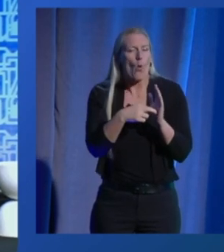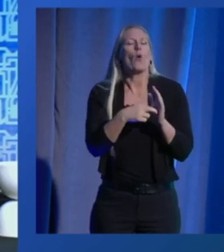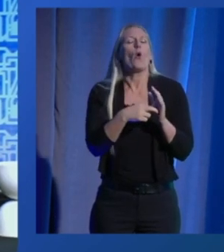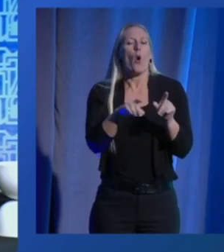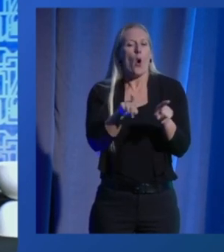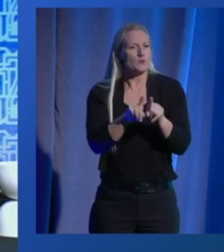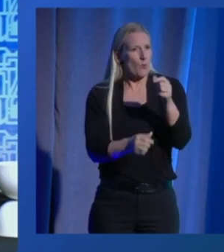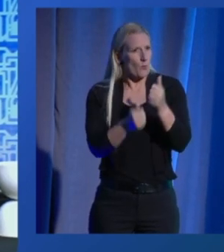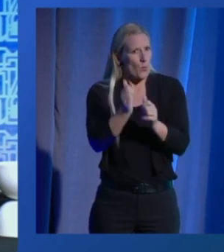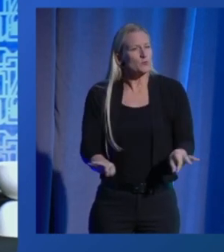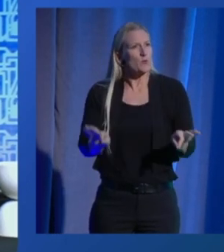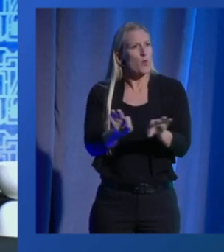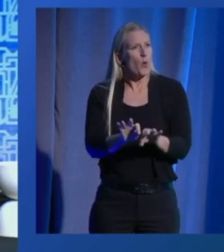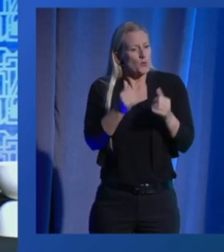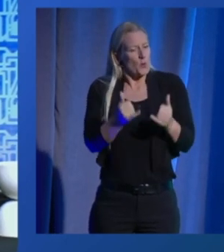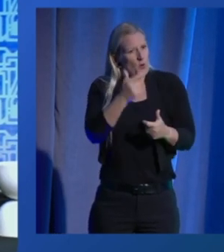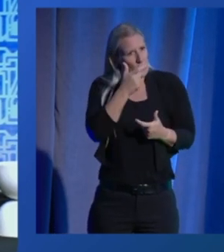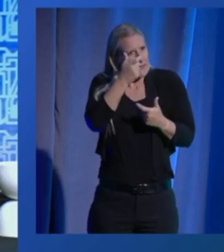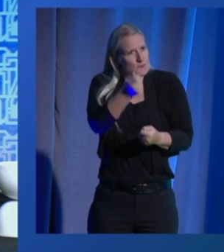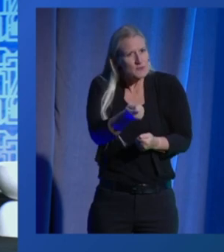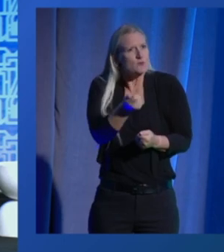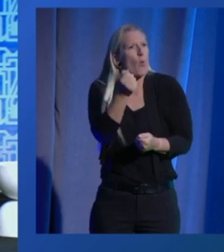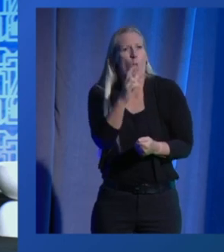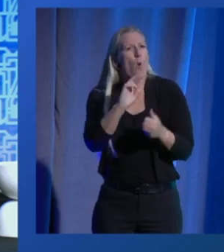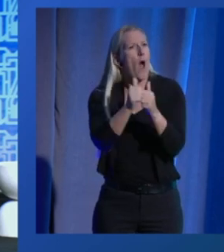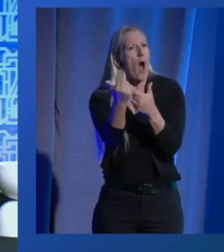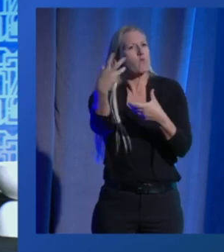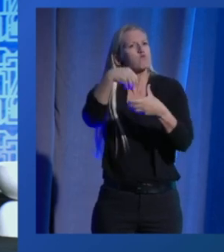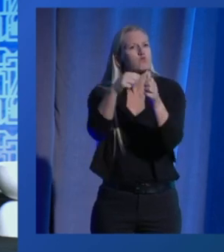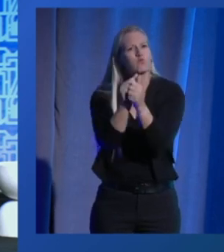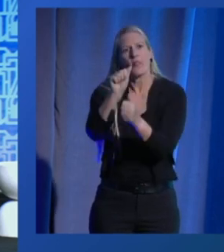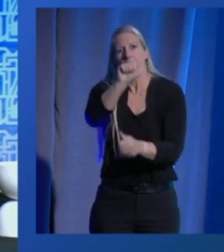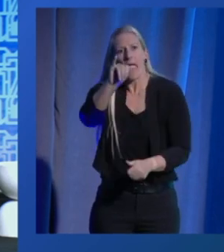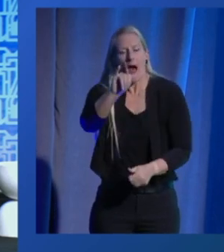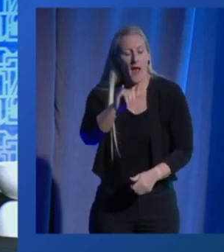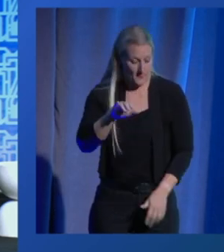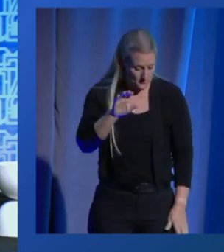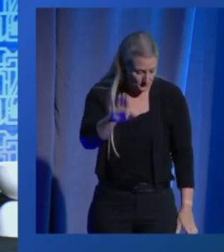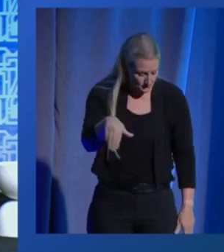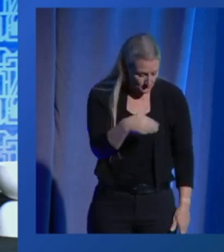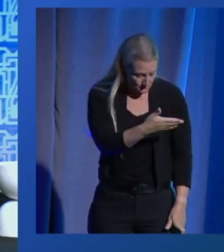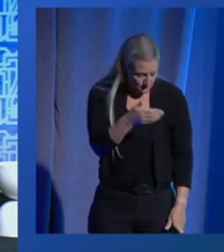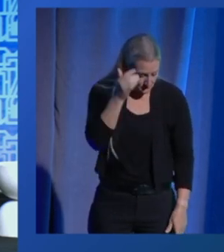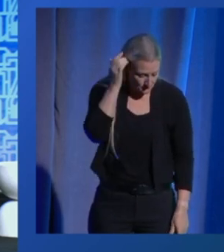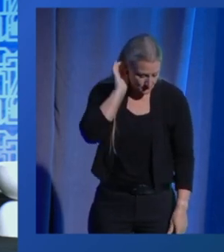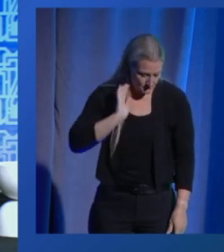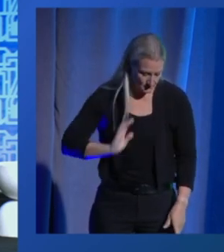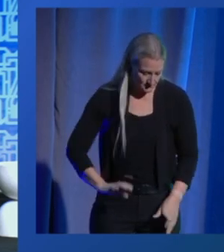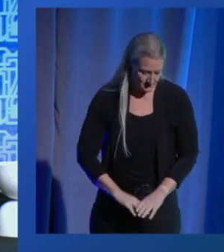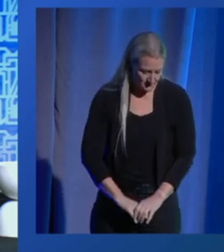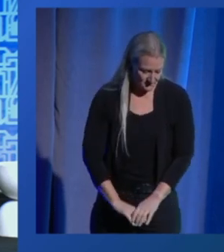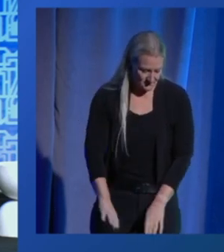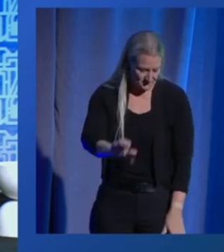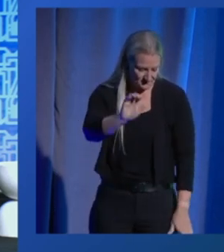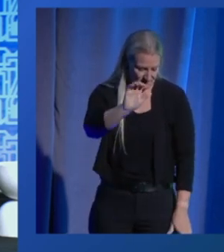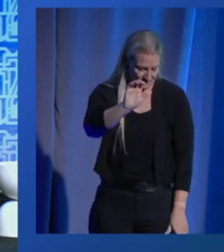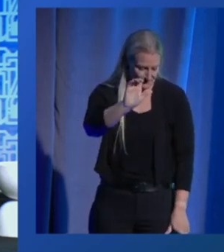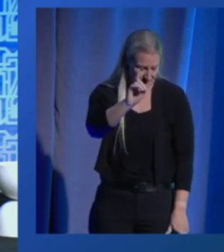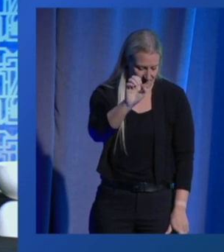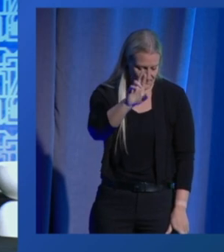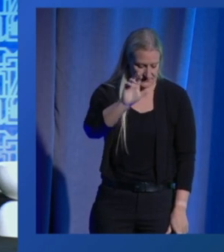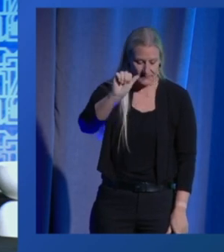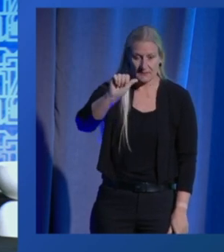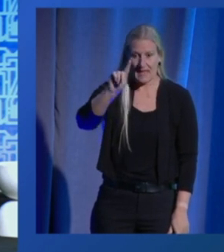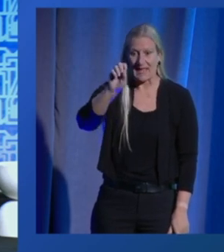importantly what is your current interest or involvement in AI um Dr Alton uh nice to meet you all uh